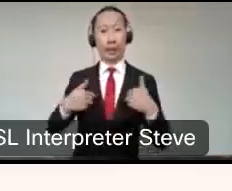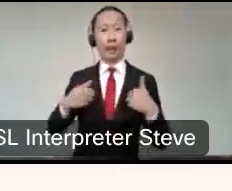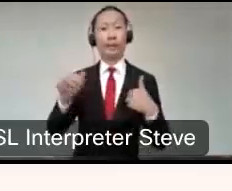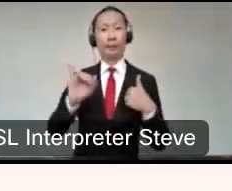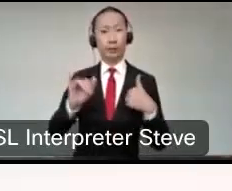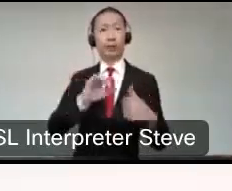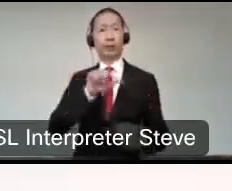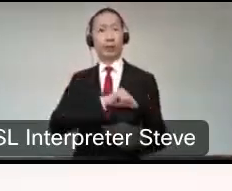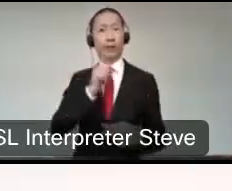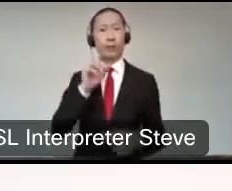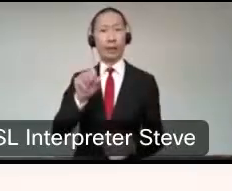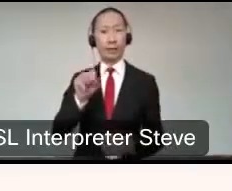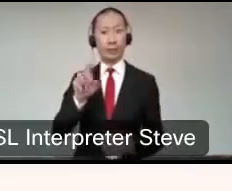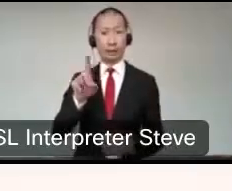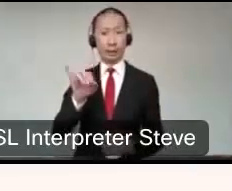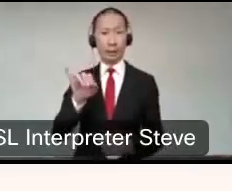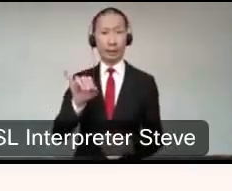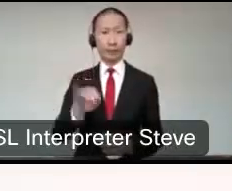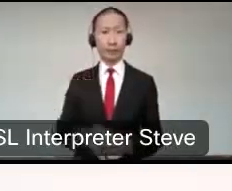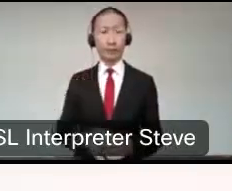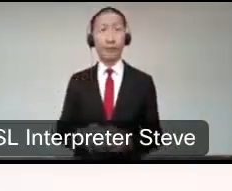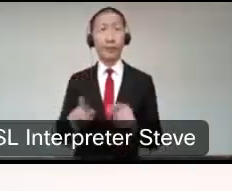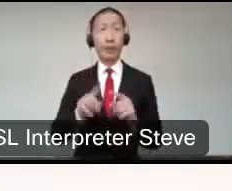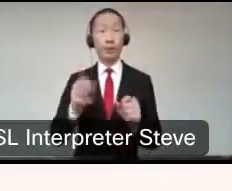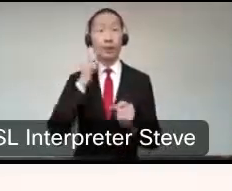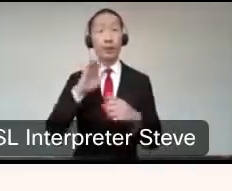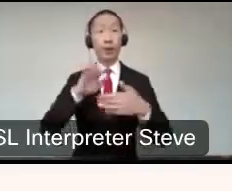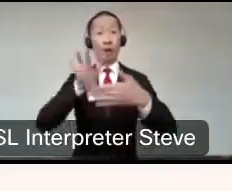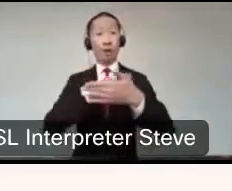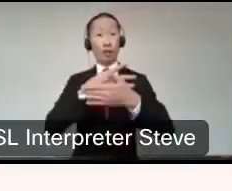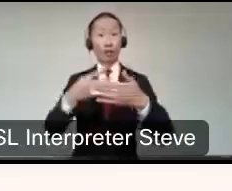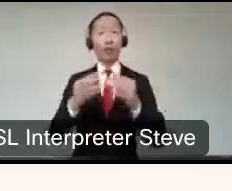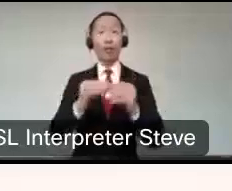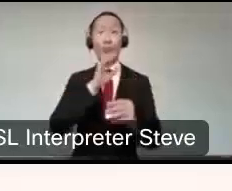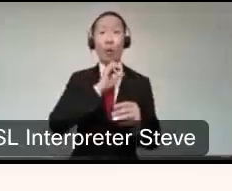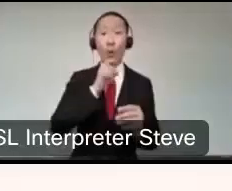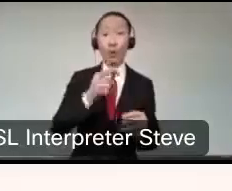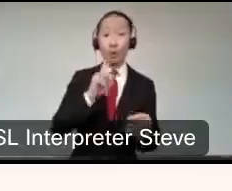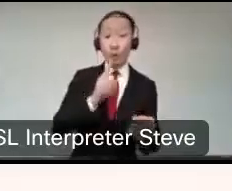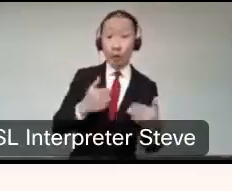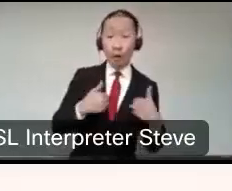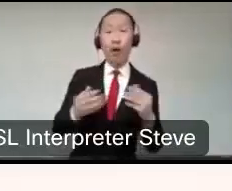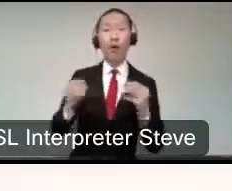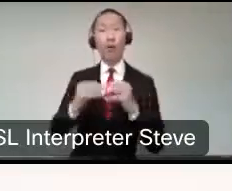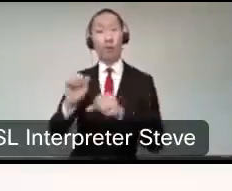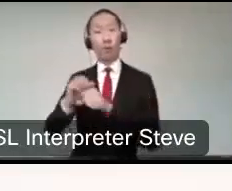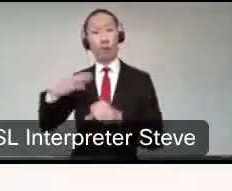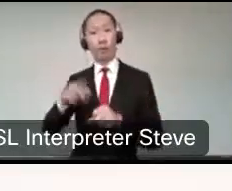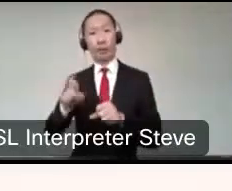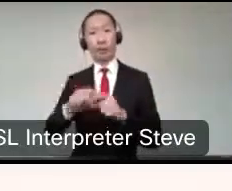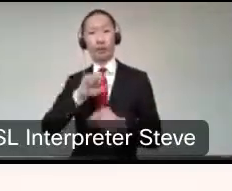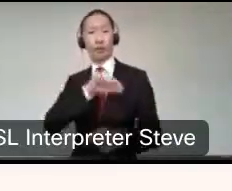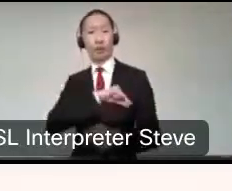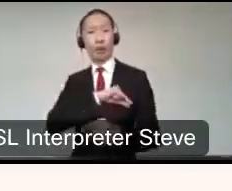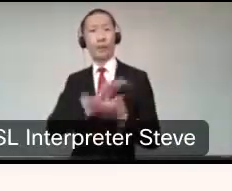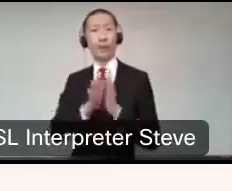eligible for SSDI. And as you can see on the chart, the older you are, the more work credits you would need to qualify and become insured